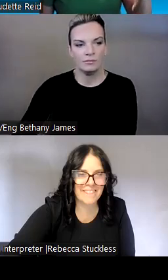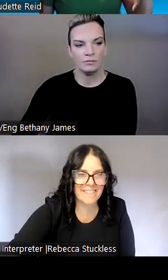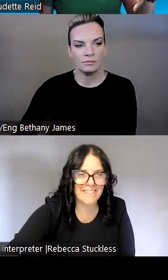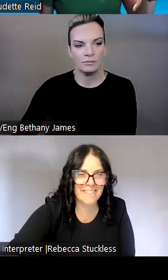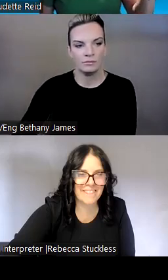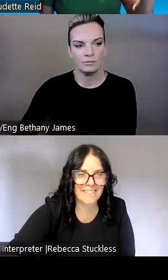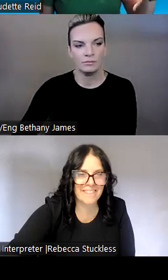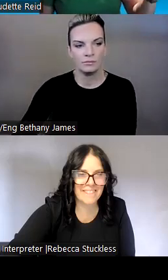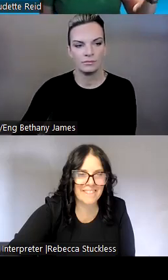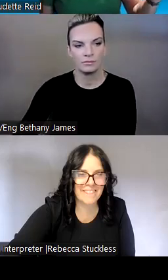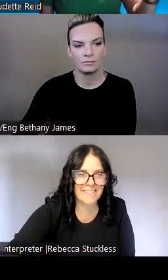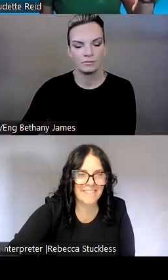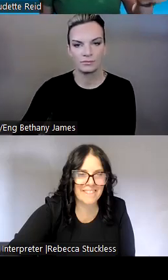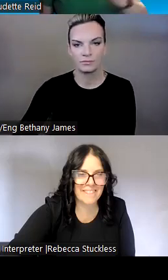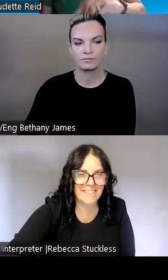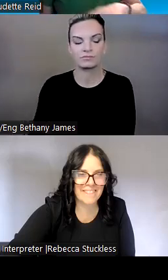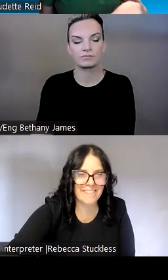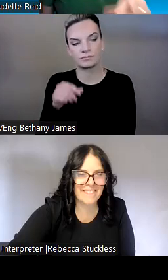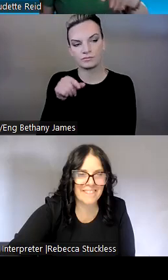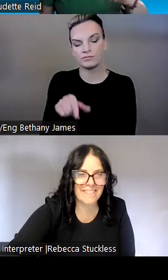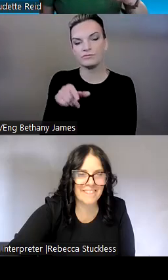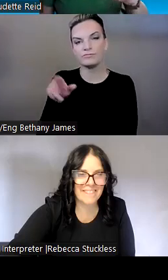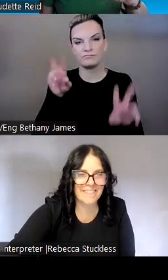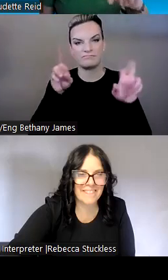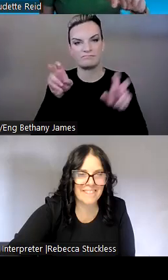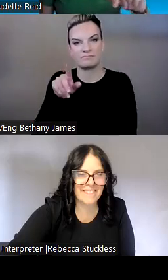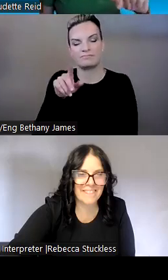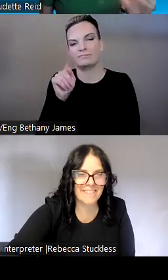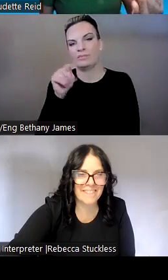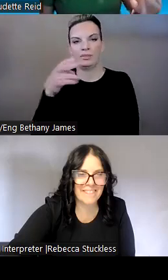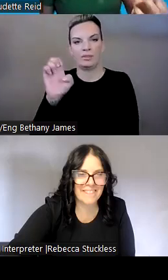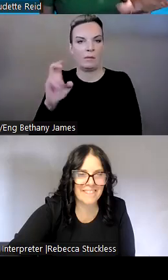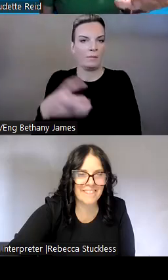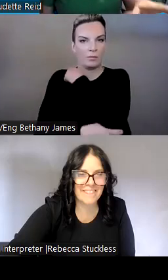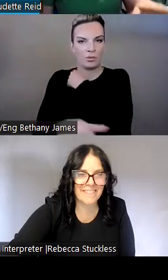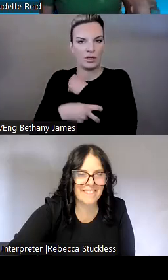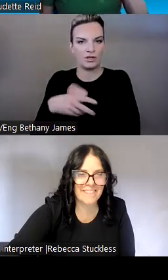available on SharePoint, and that's where you go for all kinds of tech support.